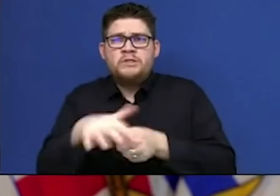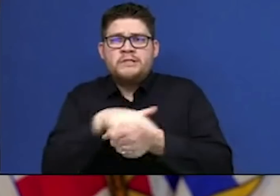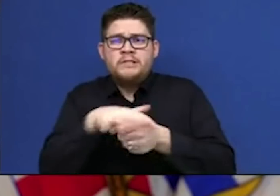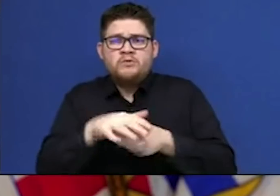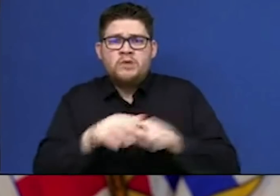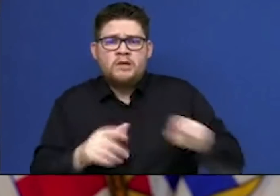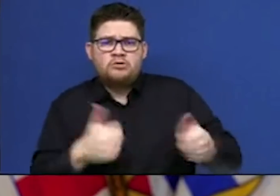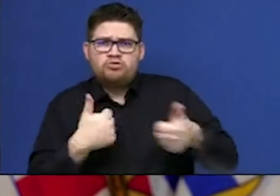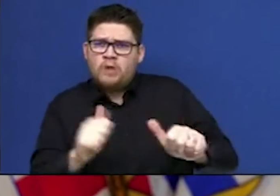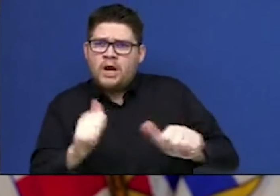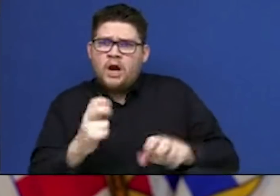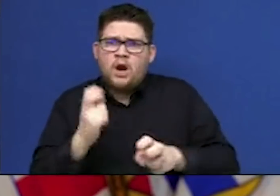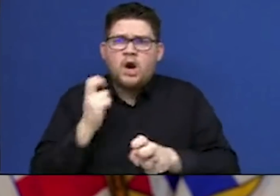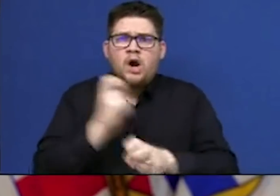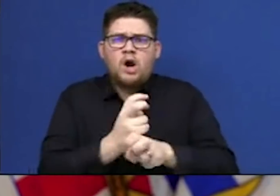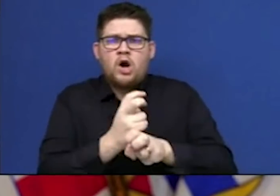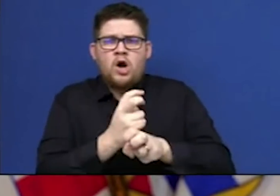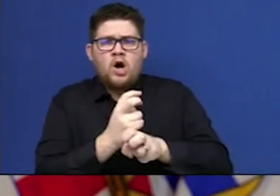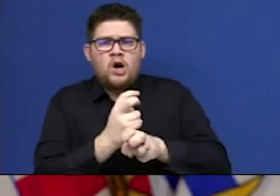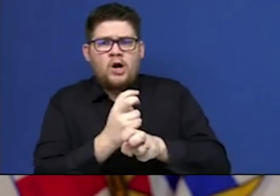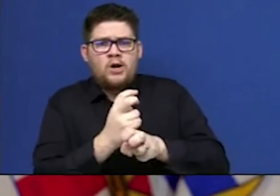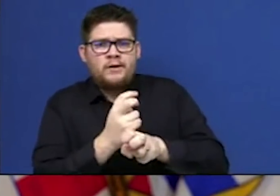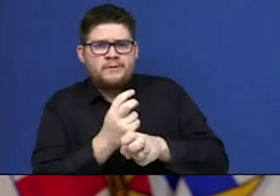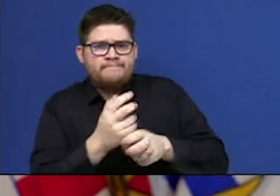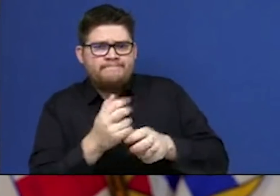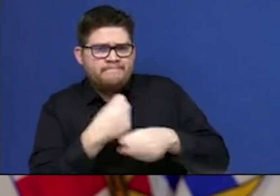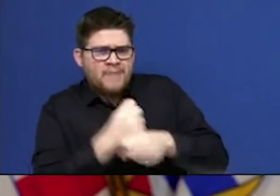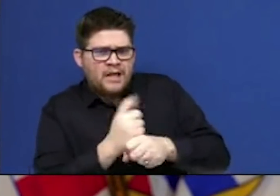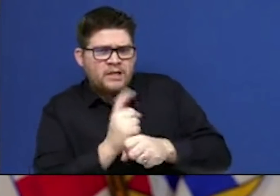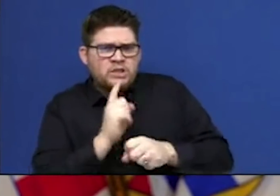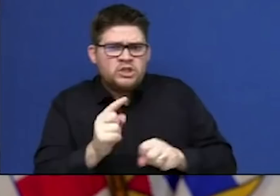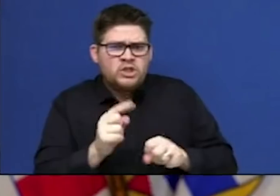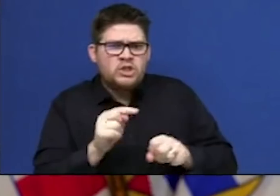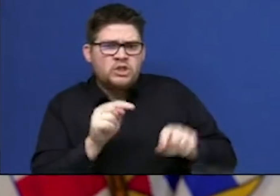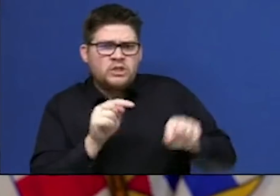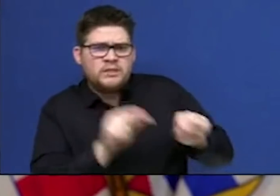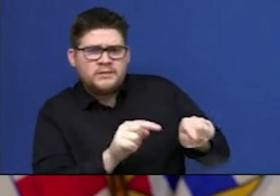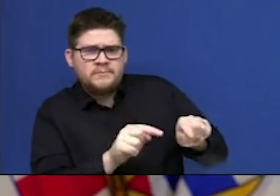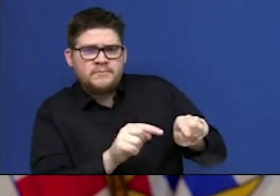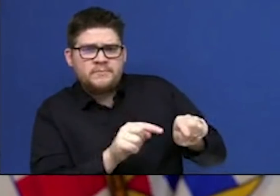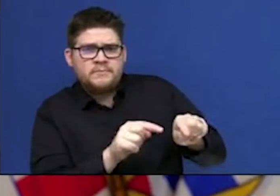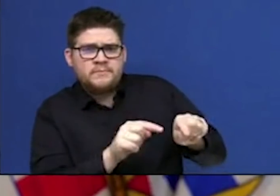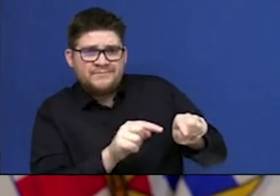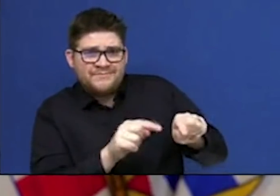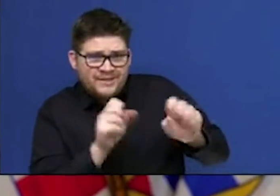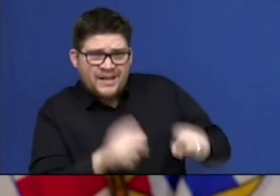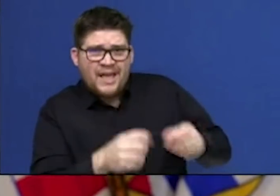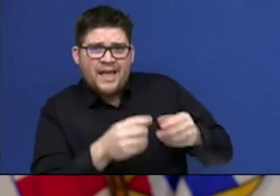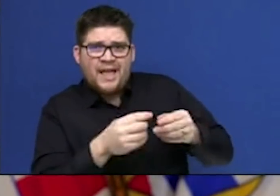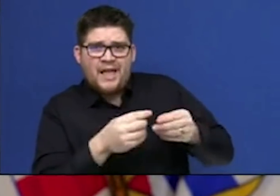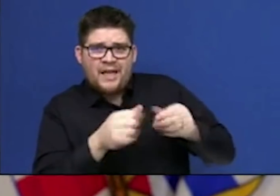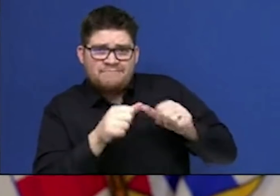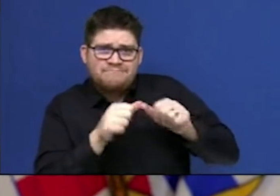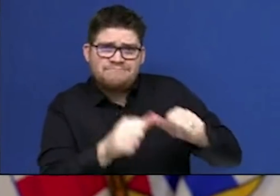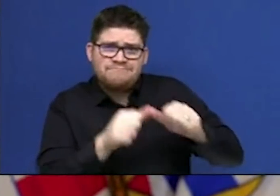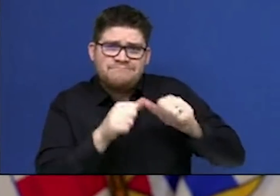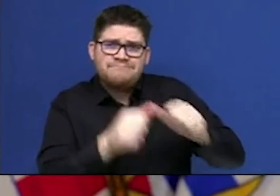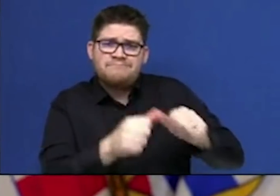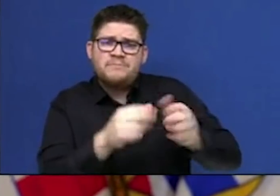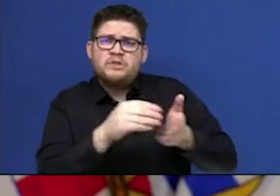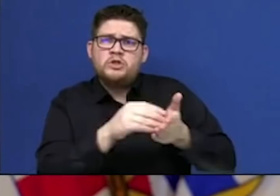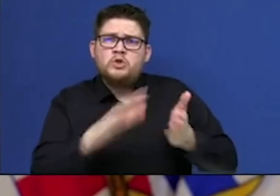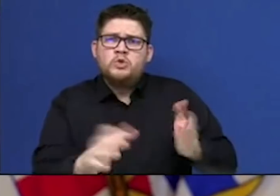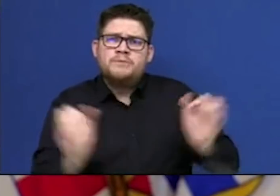school system have working very hard to ensure that we can support safe in-classroom learning that is so important for